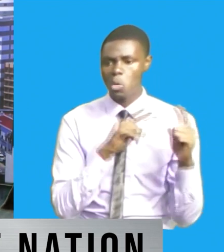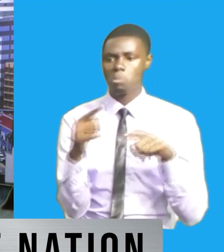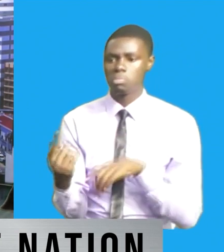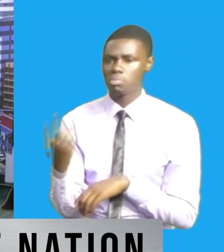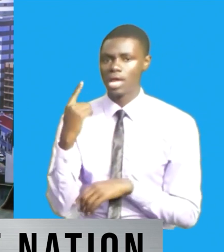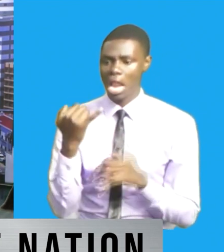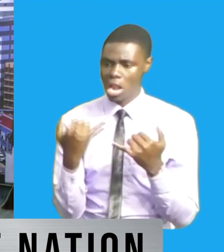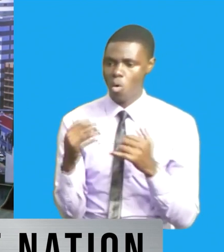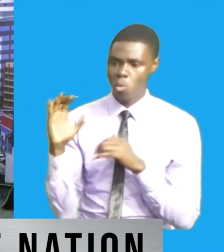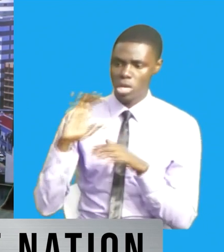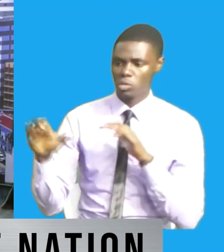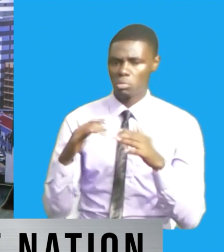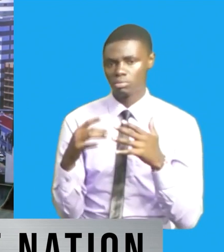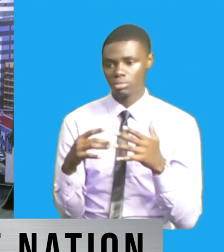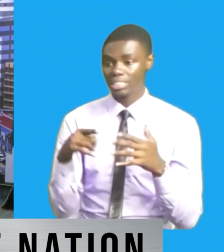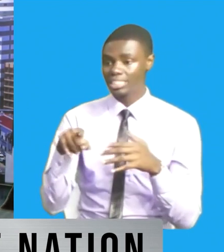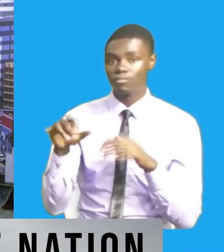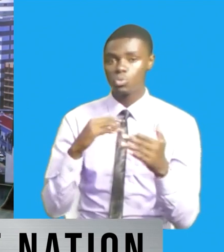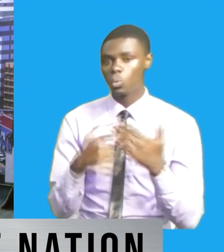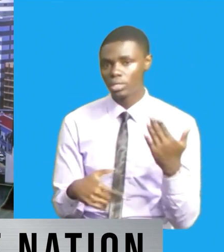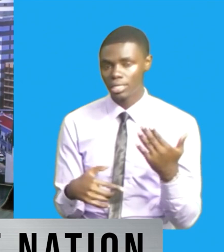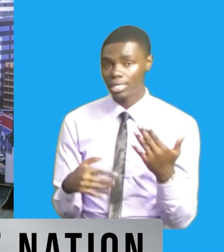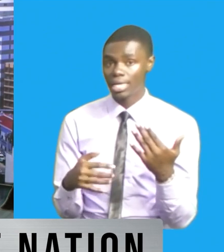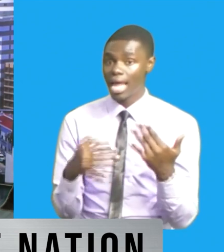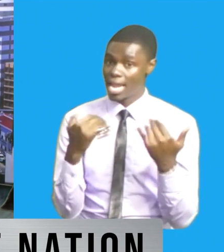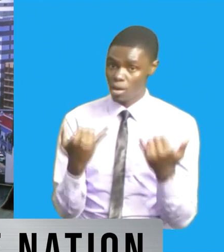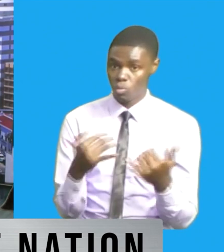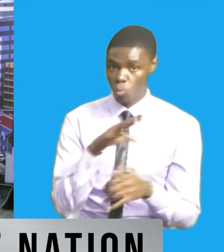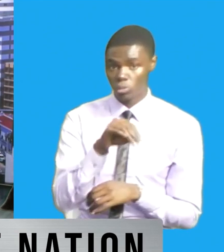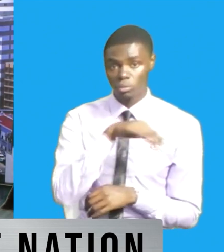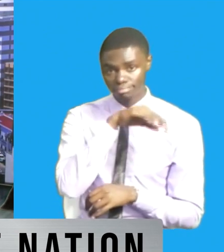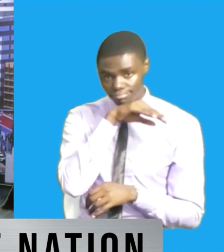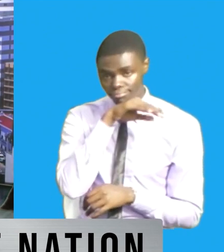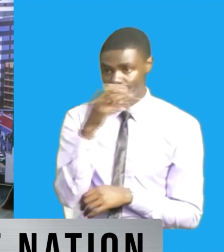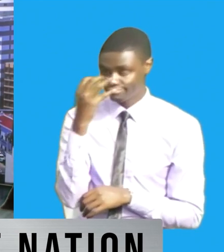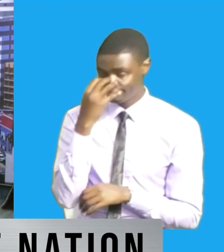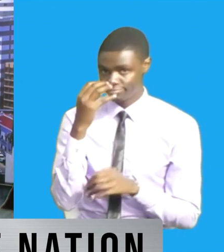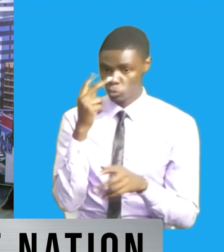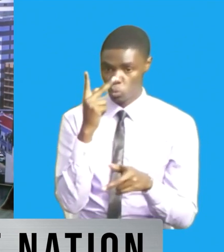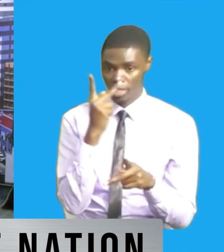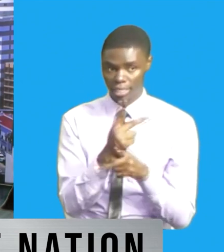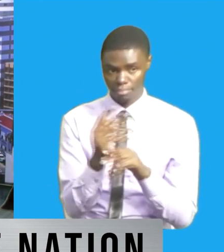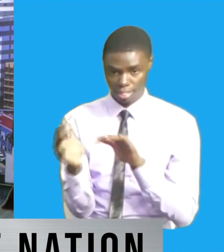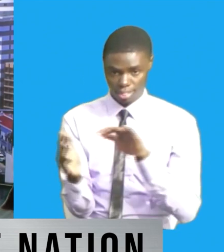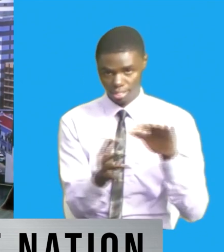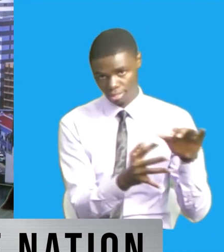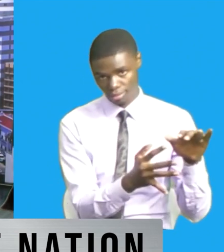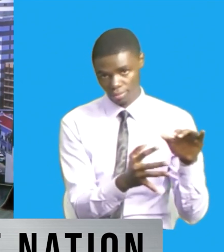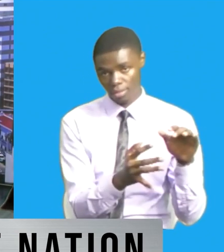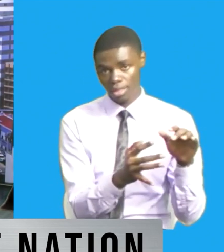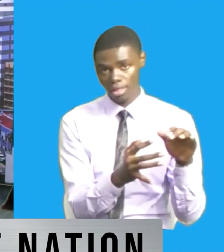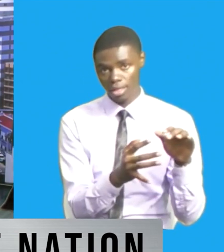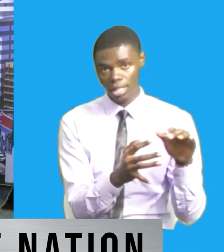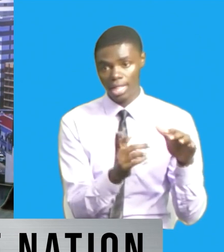sasa tutafanya. So what are they doing? Why don't we just take Raila Odinga and William Ruto, tuwaweke mahali, tuwafungie hapo, wakae huko, wakuje